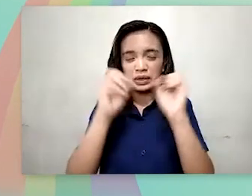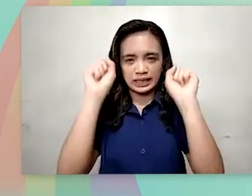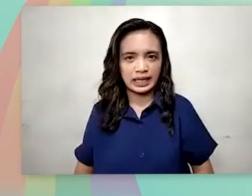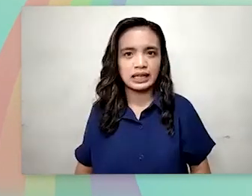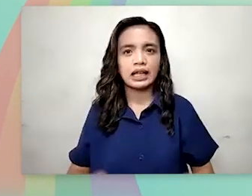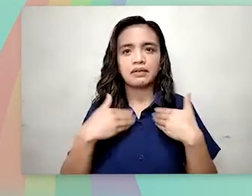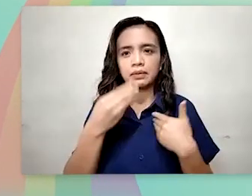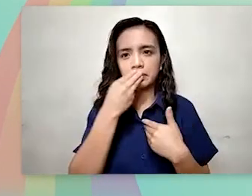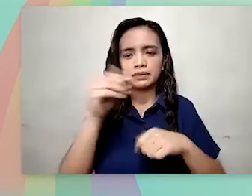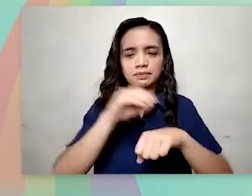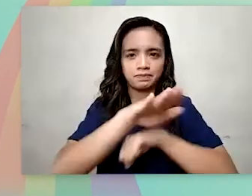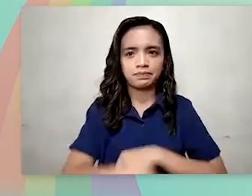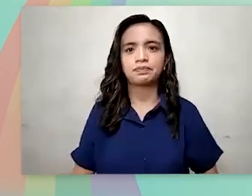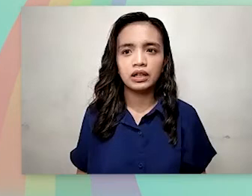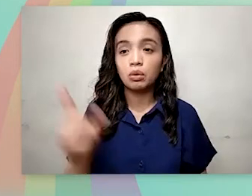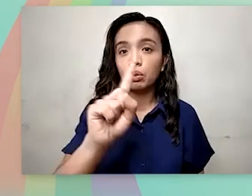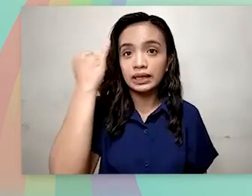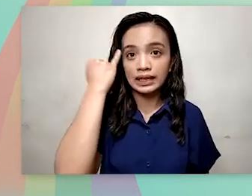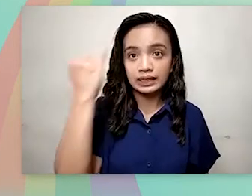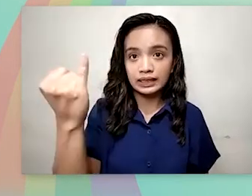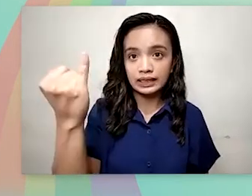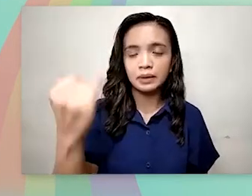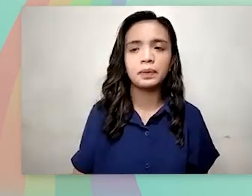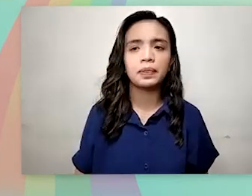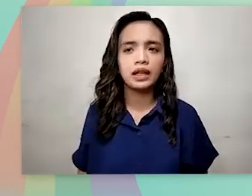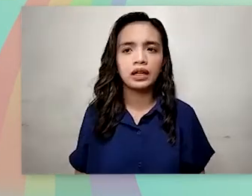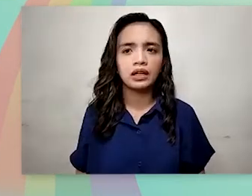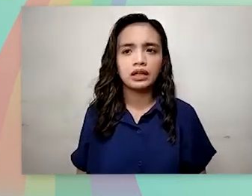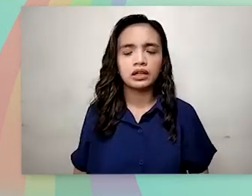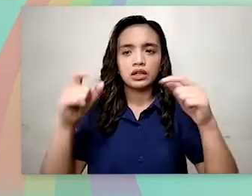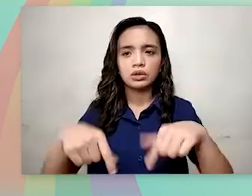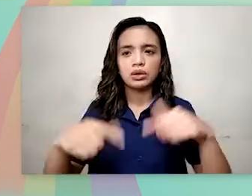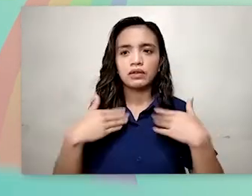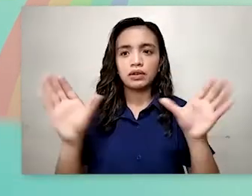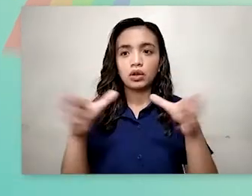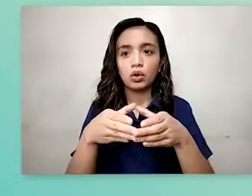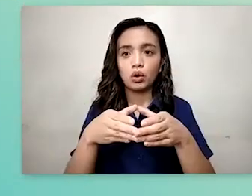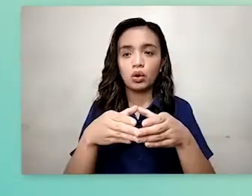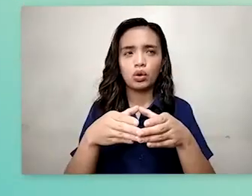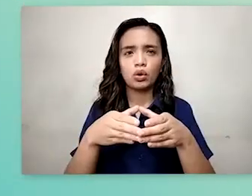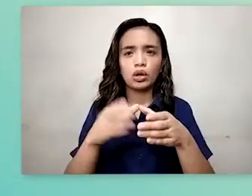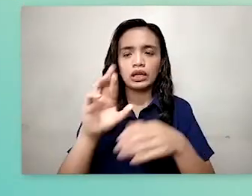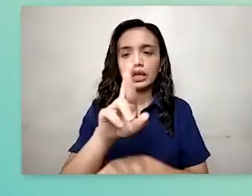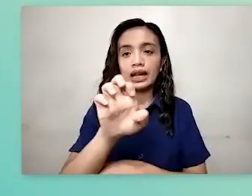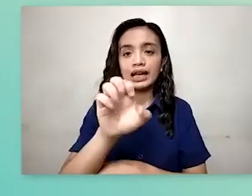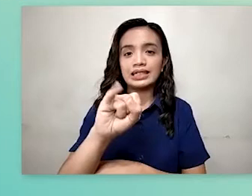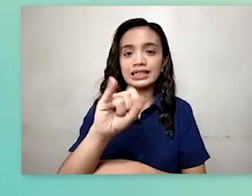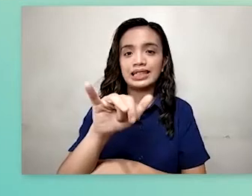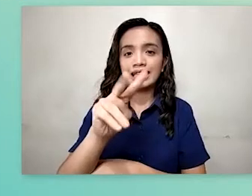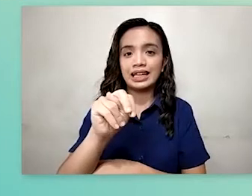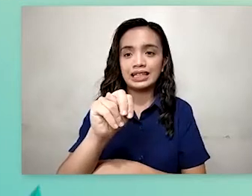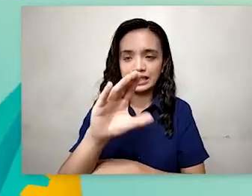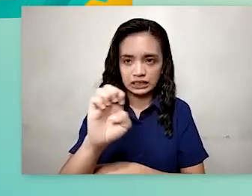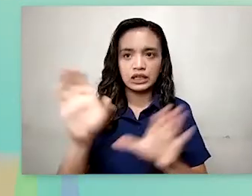merrier, and we can have a better impact with that. The whole idea is that we formed this resilience core group,